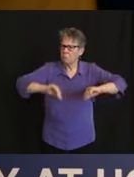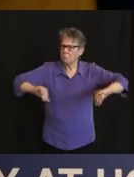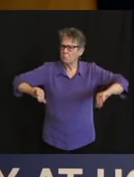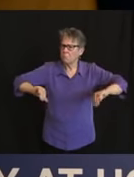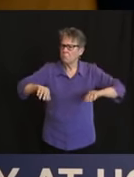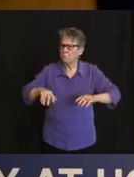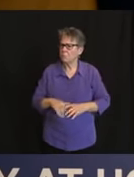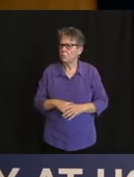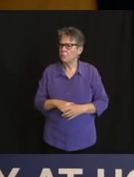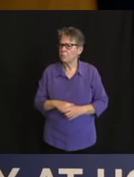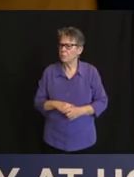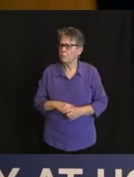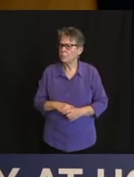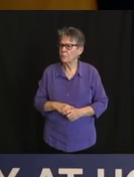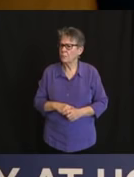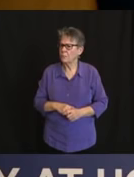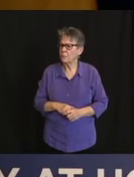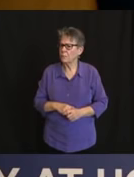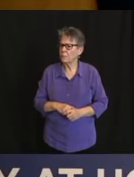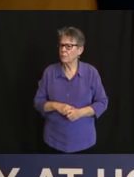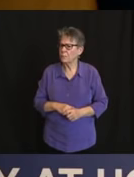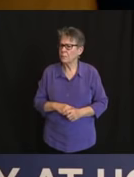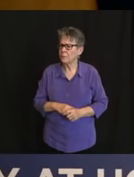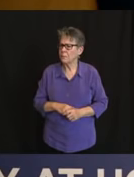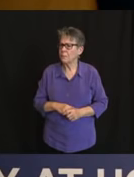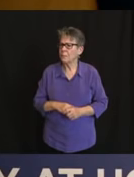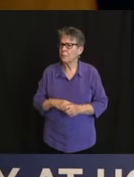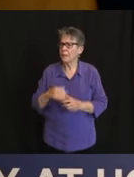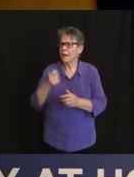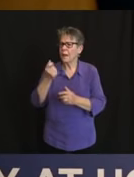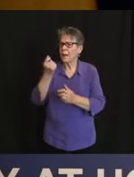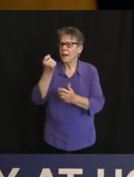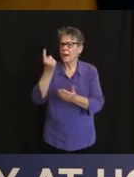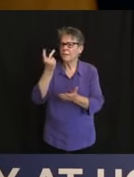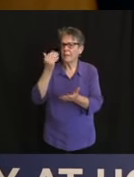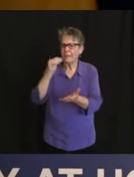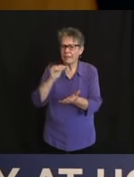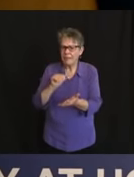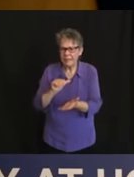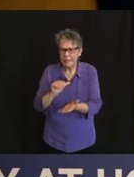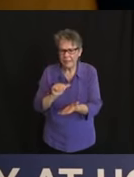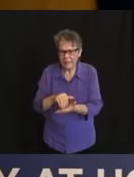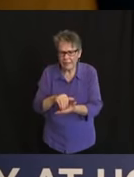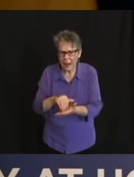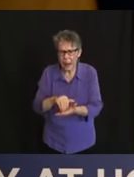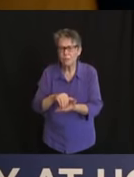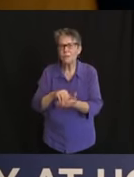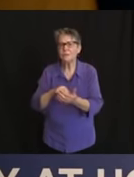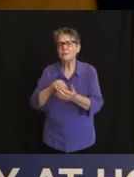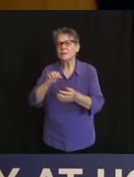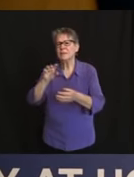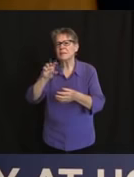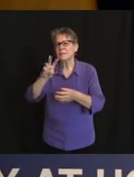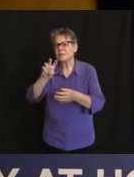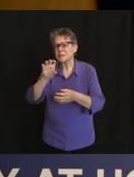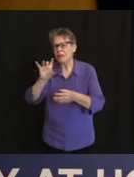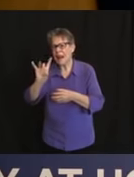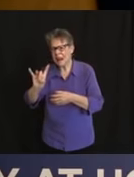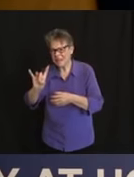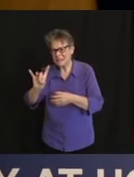11,608. And 2,000 of our COVID-19 deaths, 2,050, have been reported from